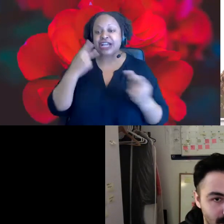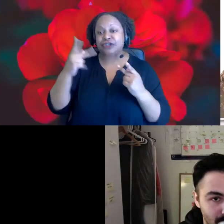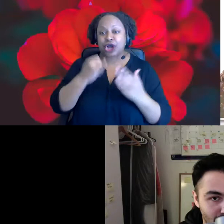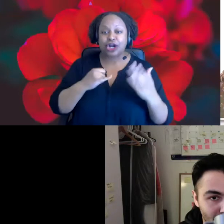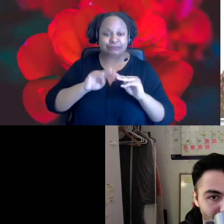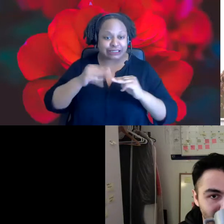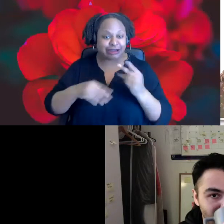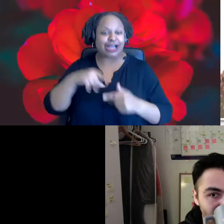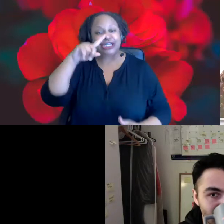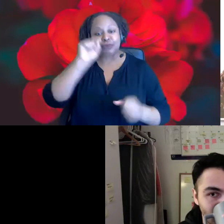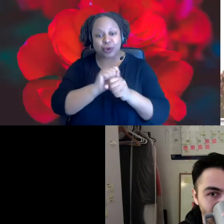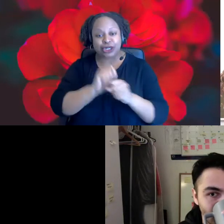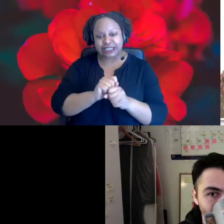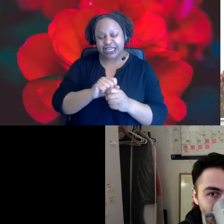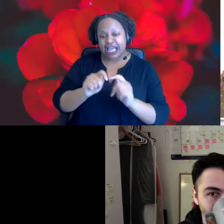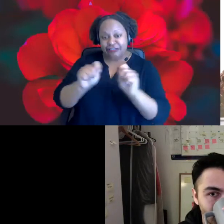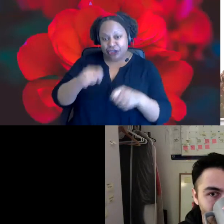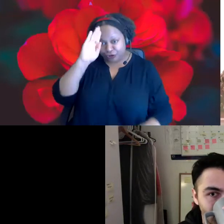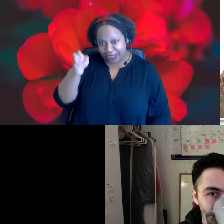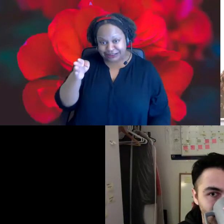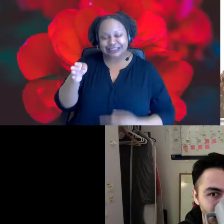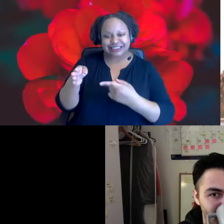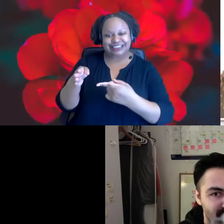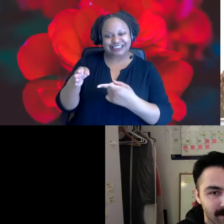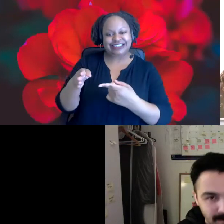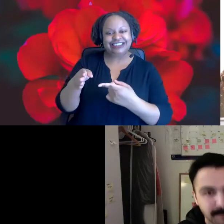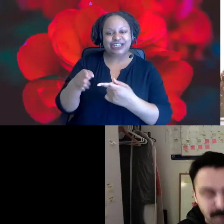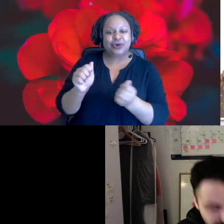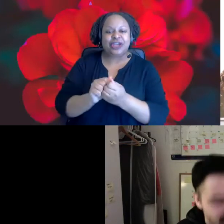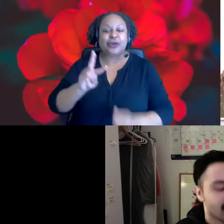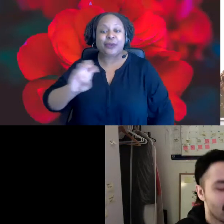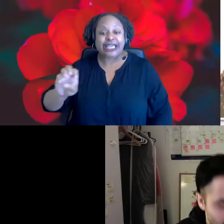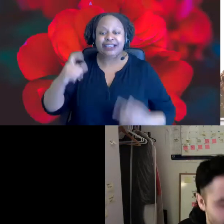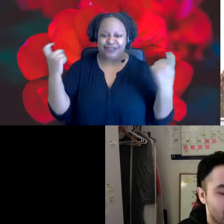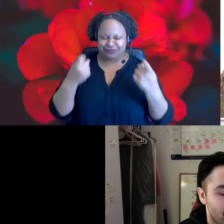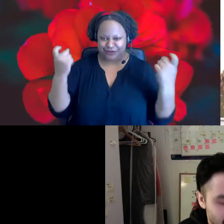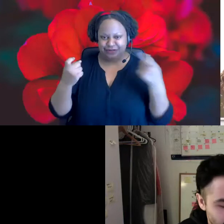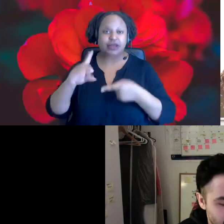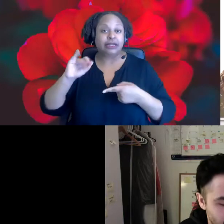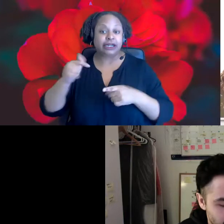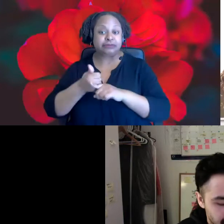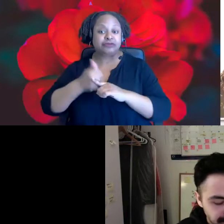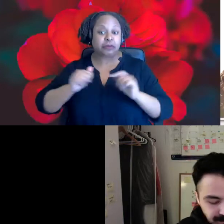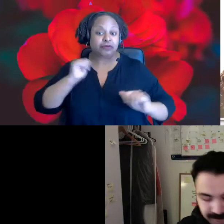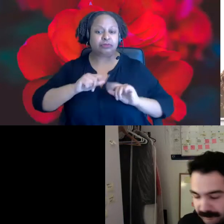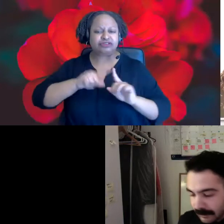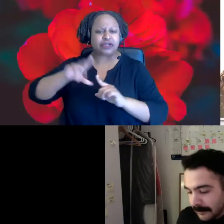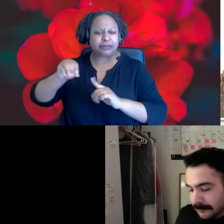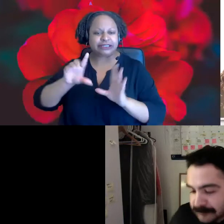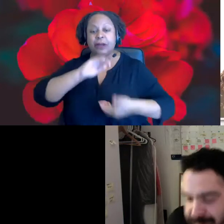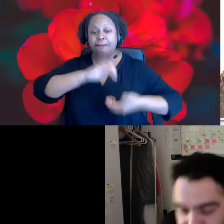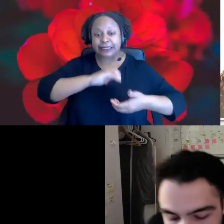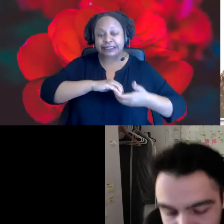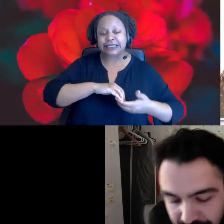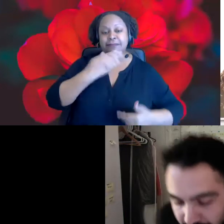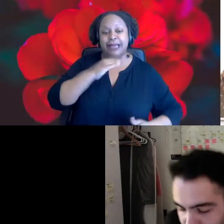Summerworks, and Theater Direct with the WE Festival. Daniel has performed with companies such as Buddies in Bad